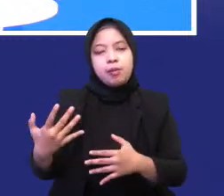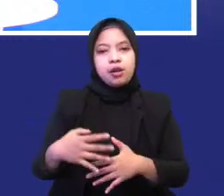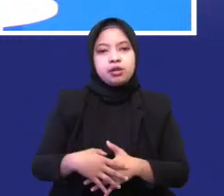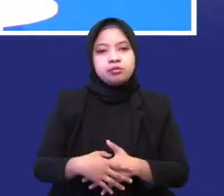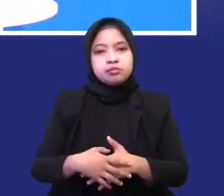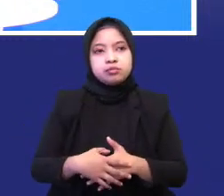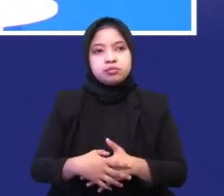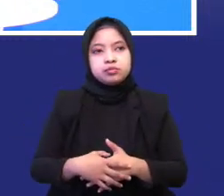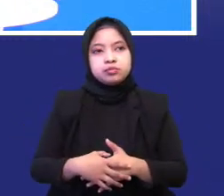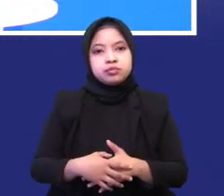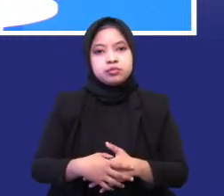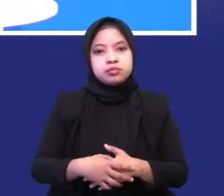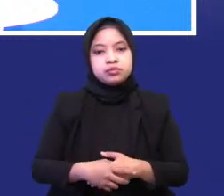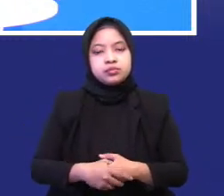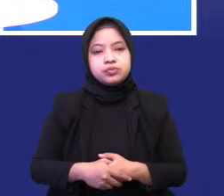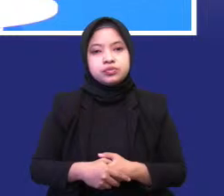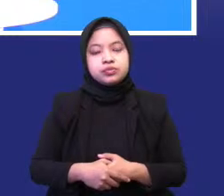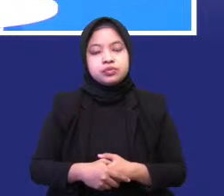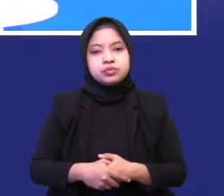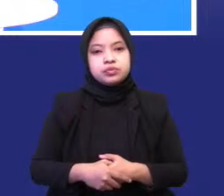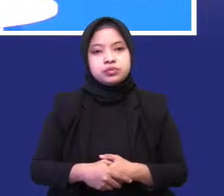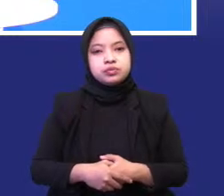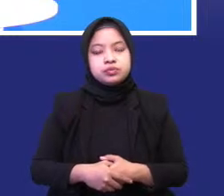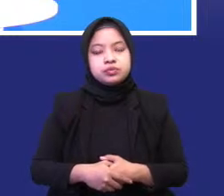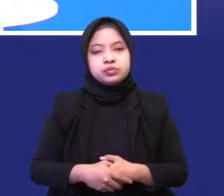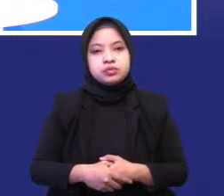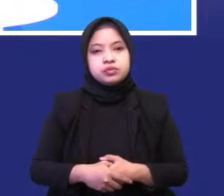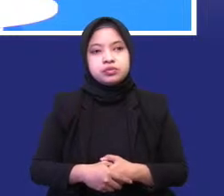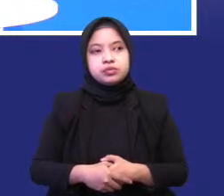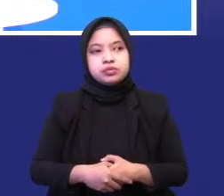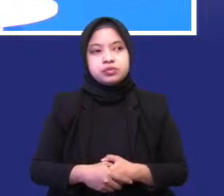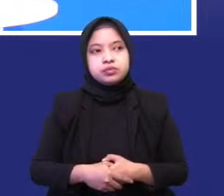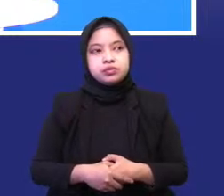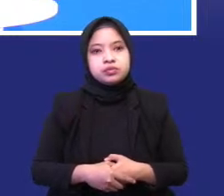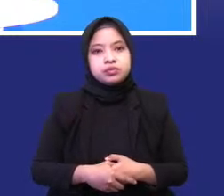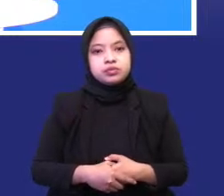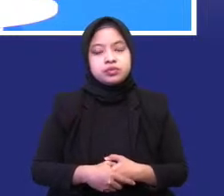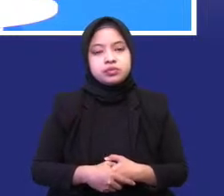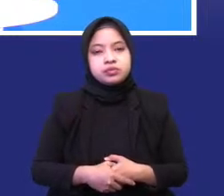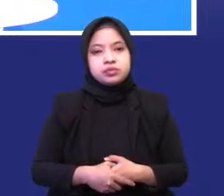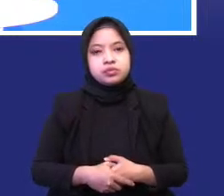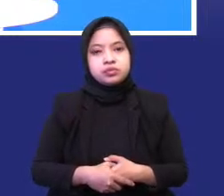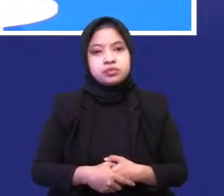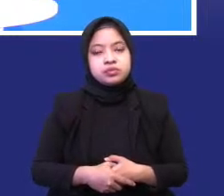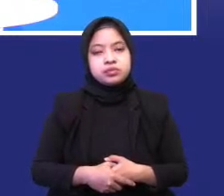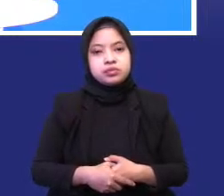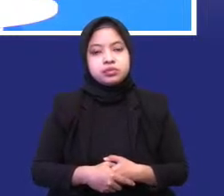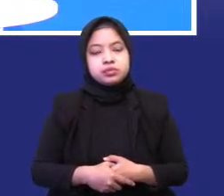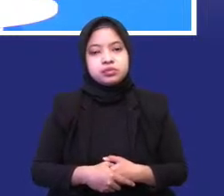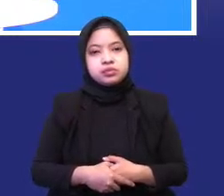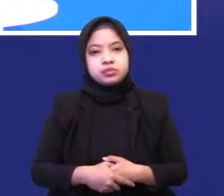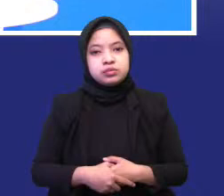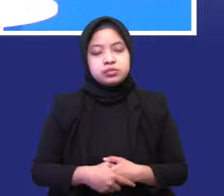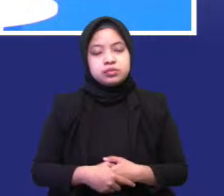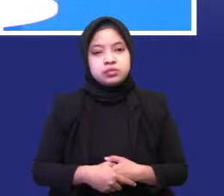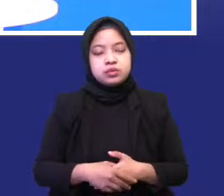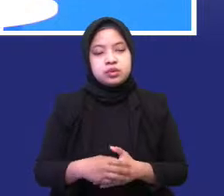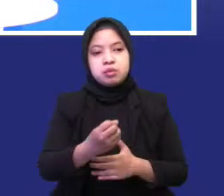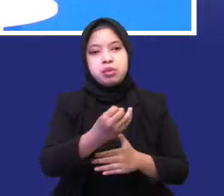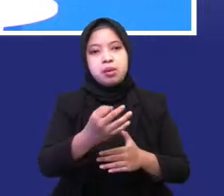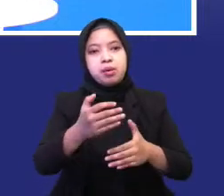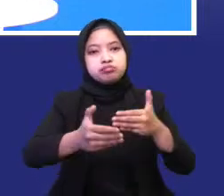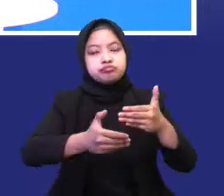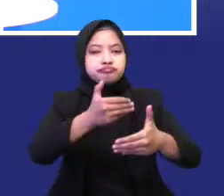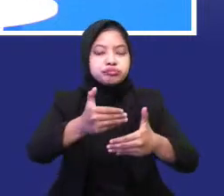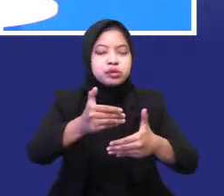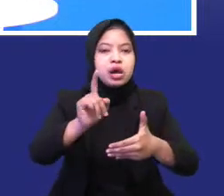visa, correct? And, Yes. But for other foreigners who were previously subject to visa on arrival,